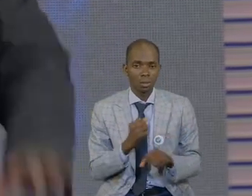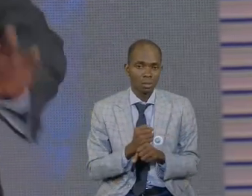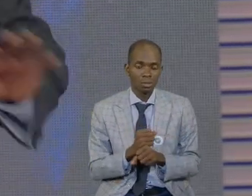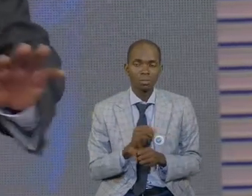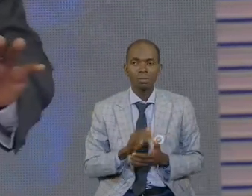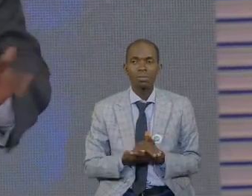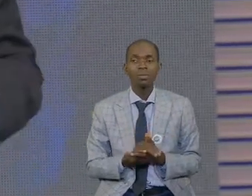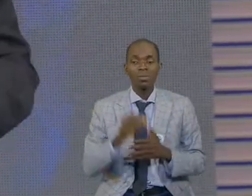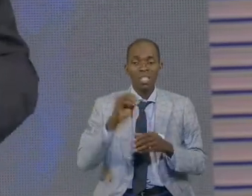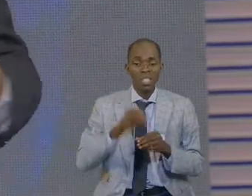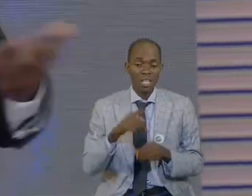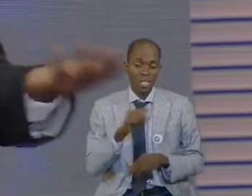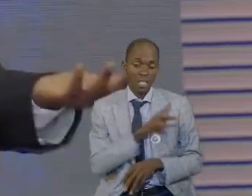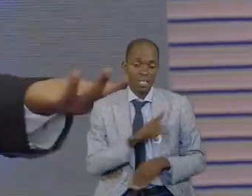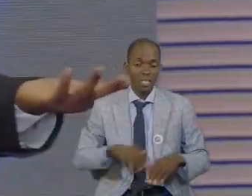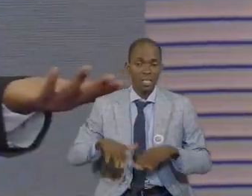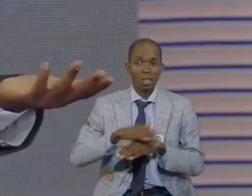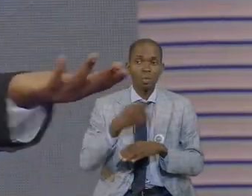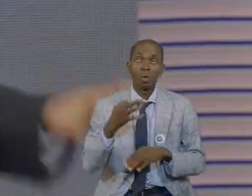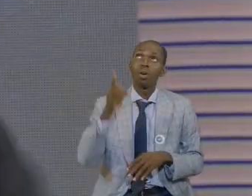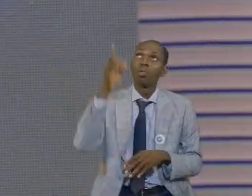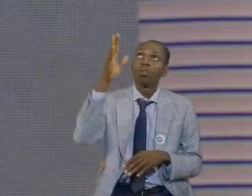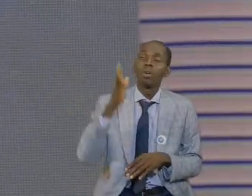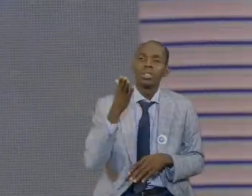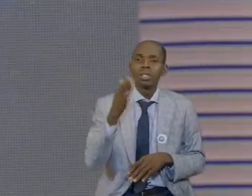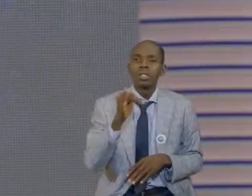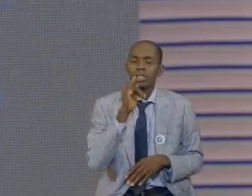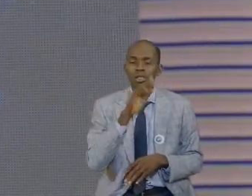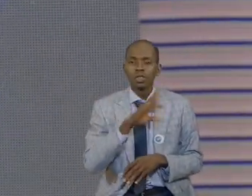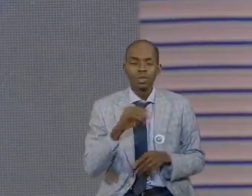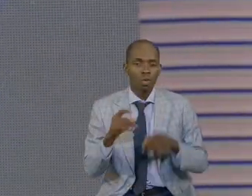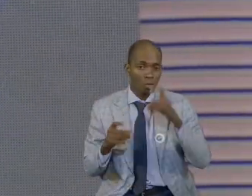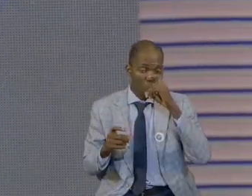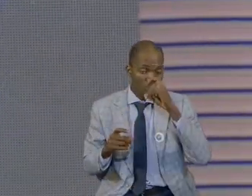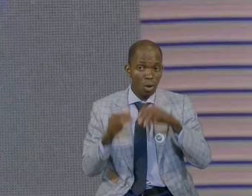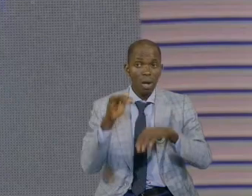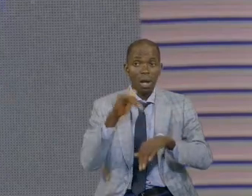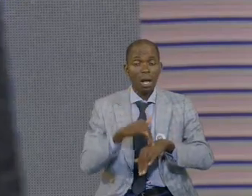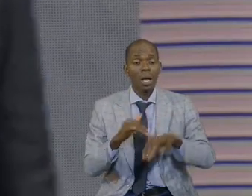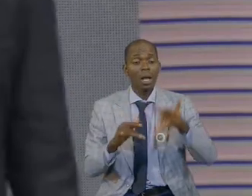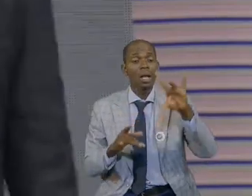In the kingdom of God, there is no fool at 80.